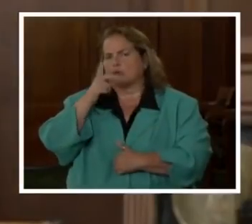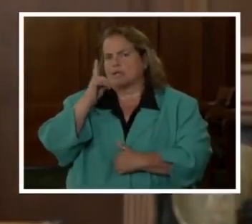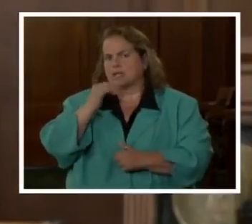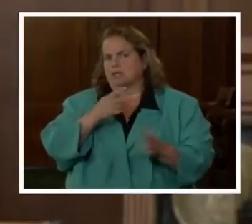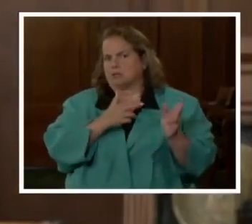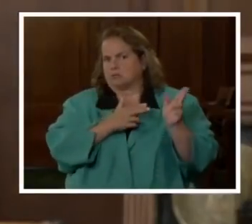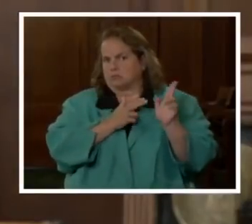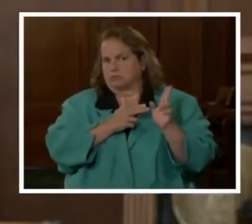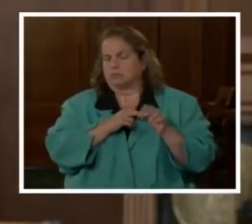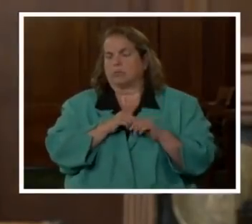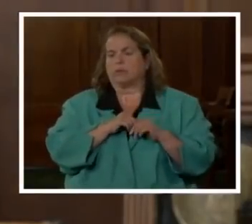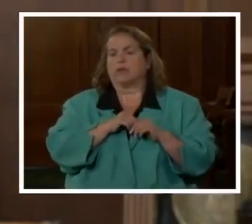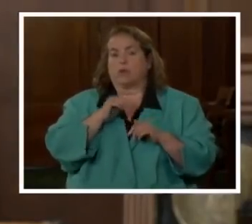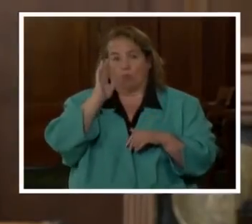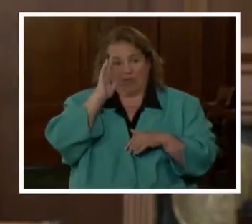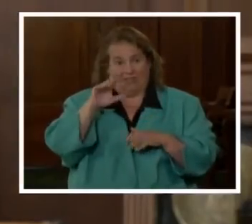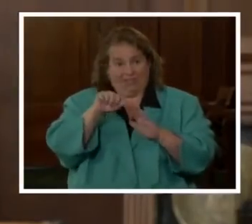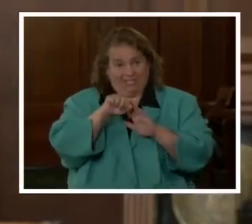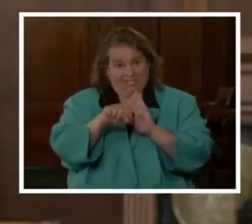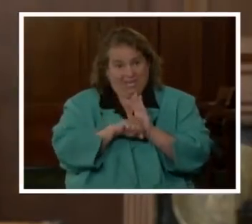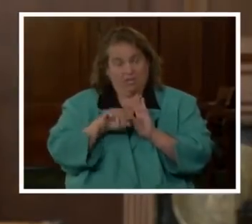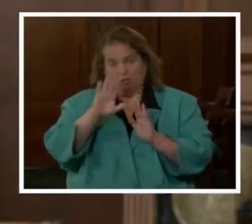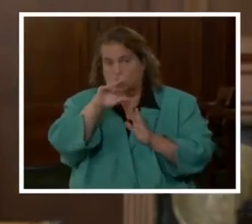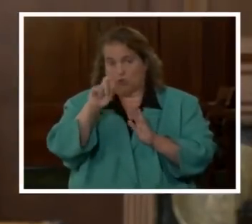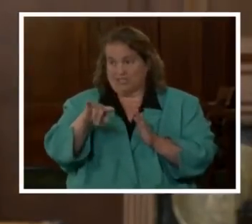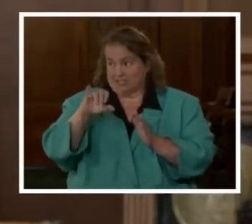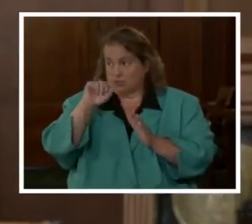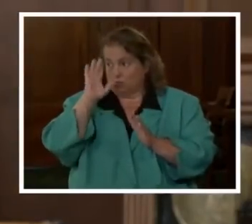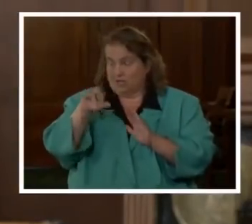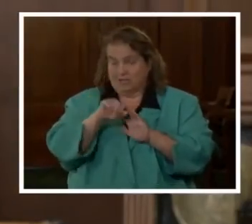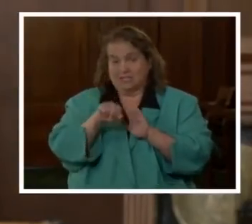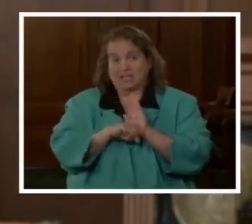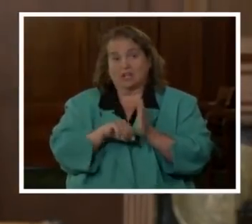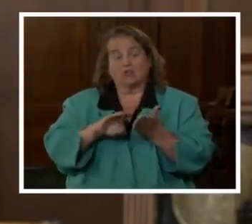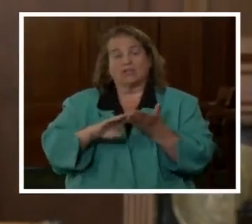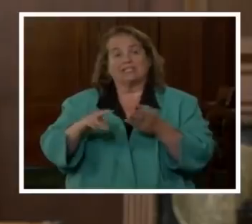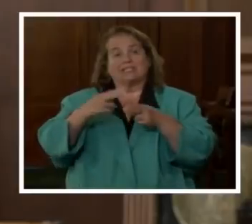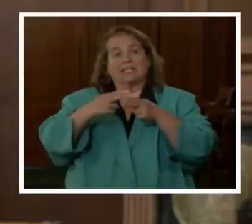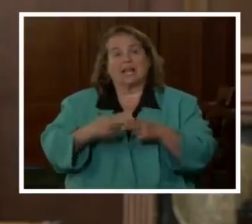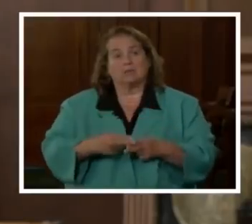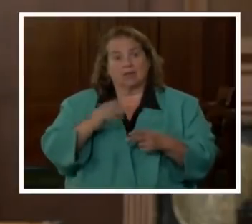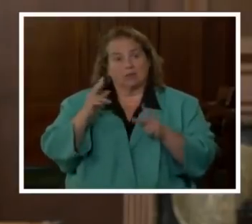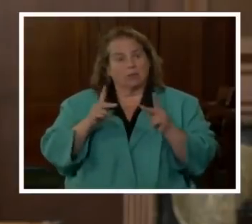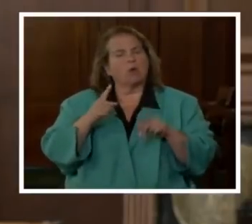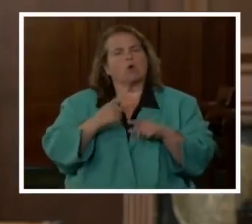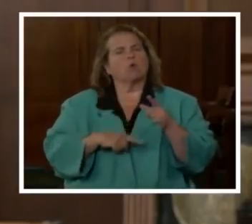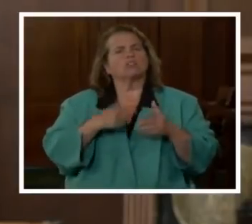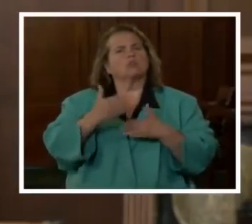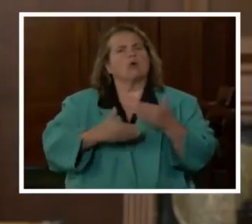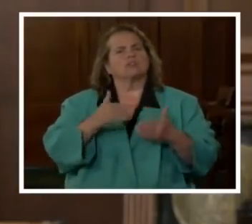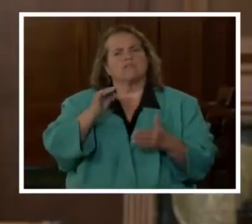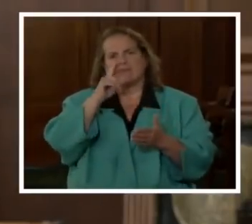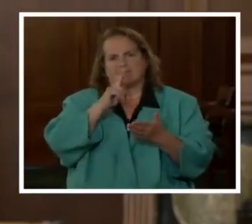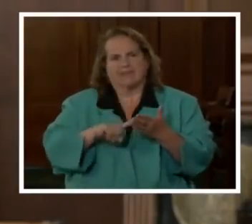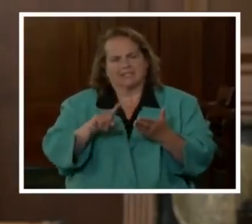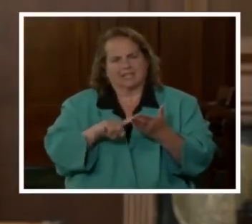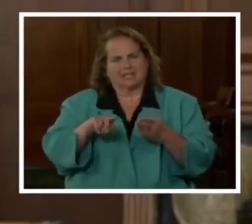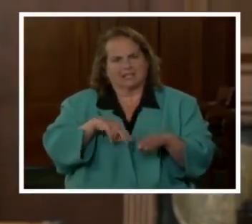So the question is, will the state be releasing the names of the individuals in the National Guard, and what's the process for